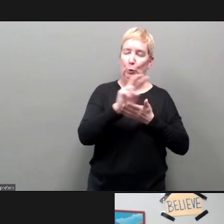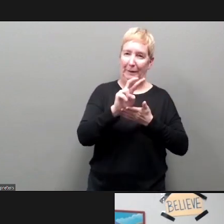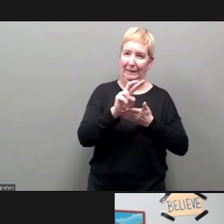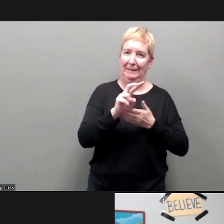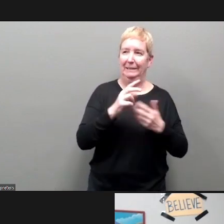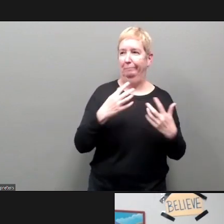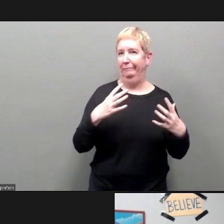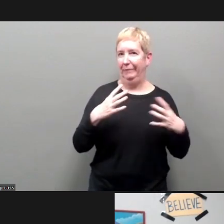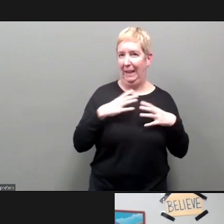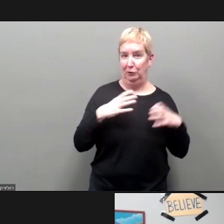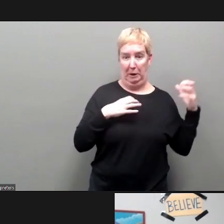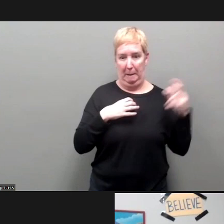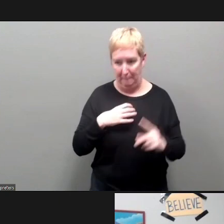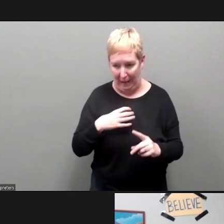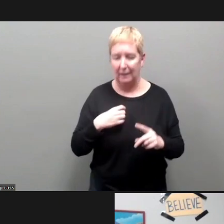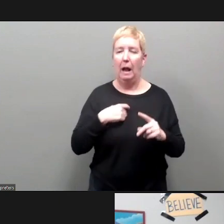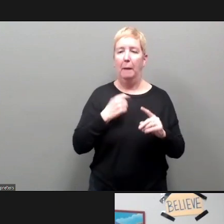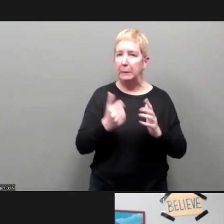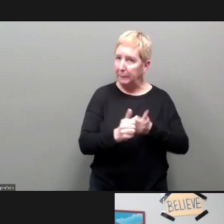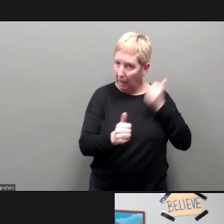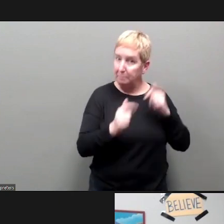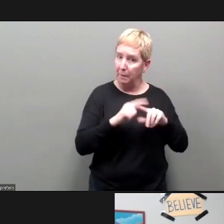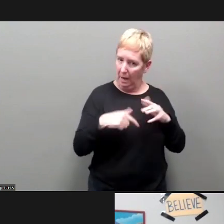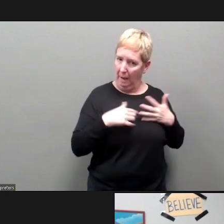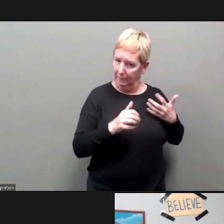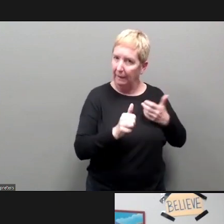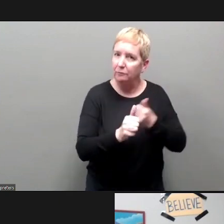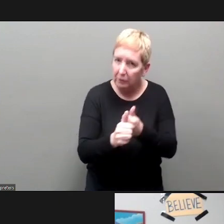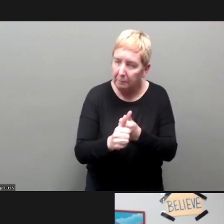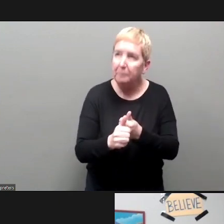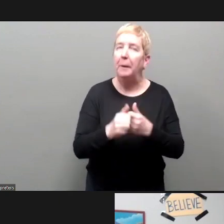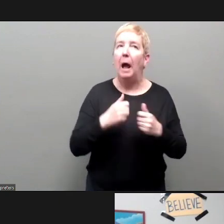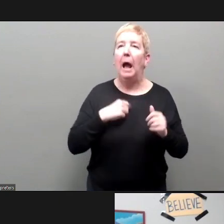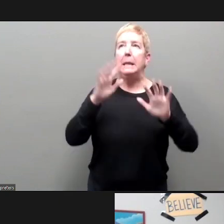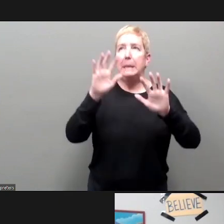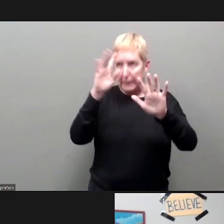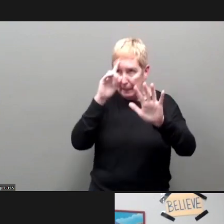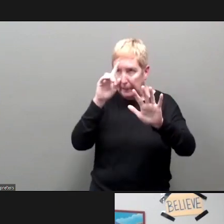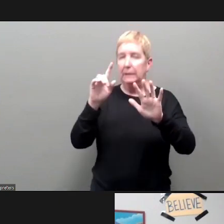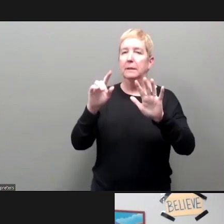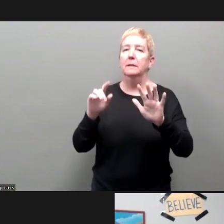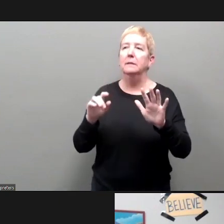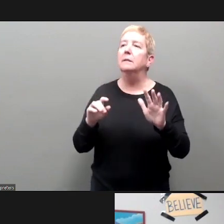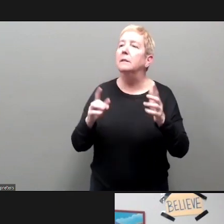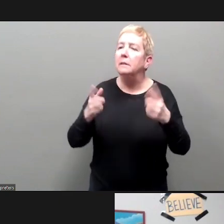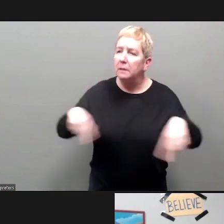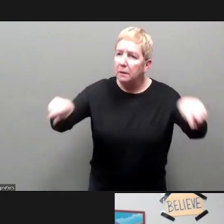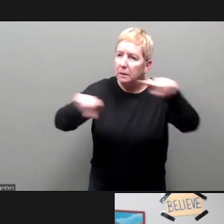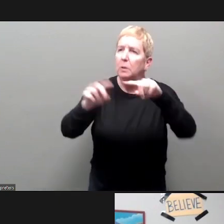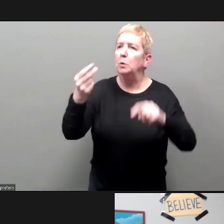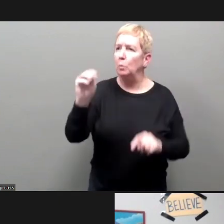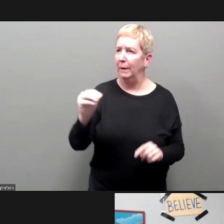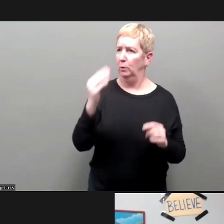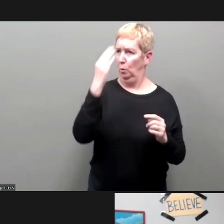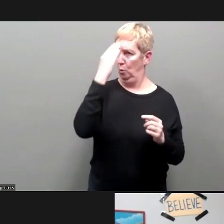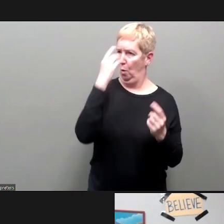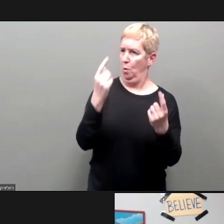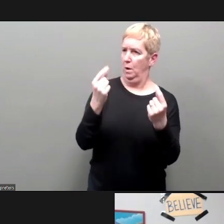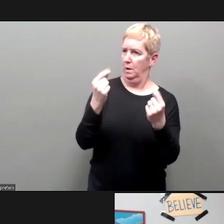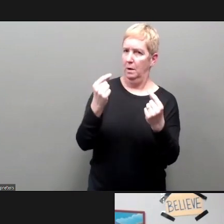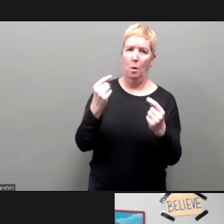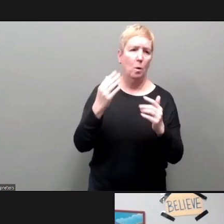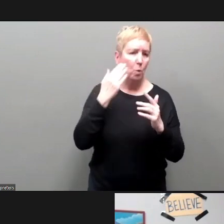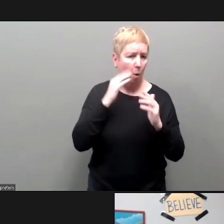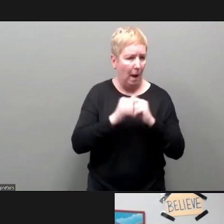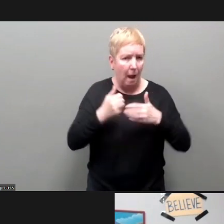still think we've got this. I think the New Mexican people know how to jump in and help when help is